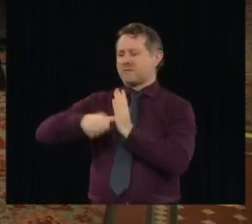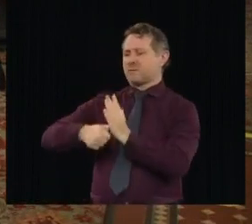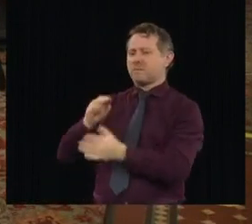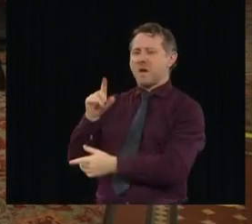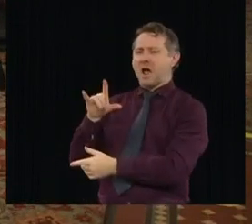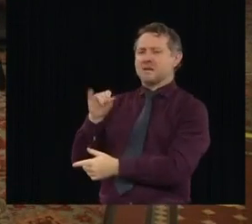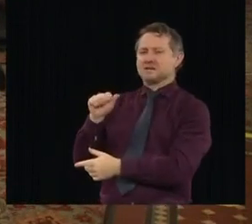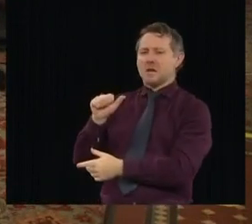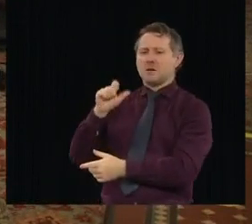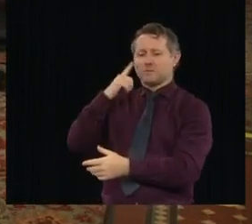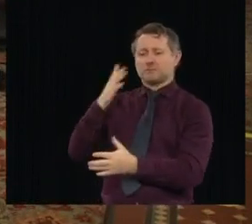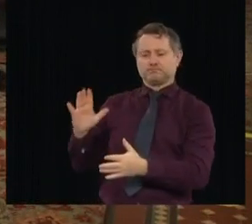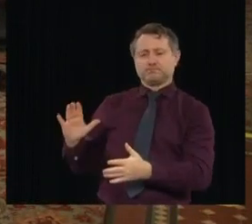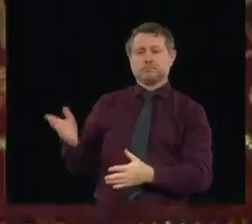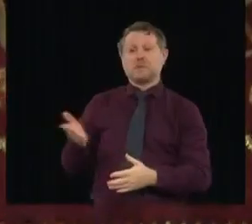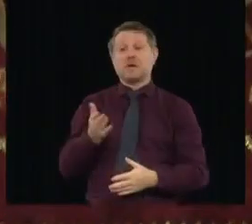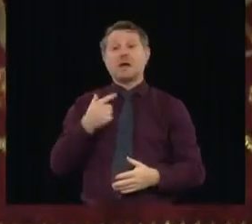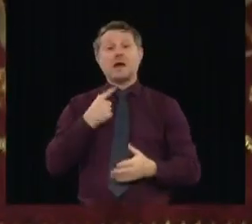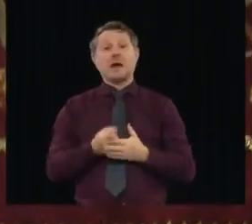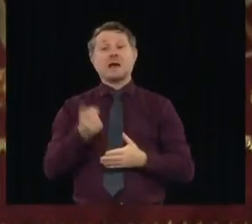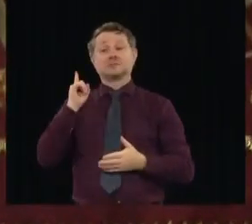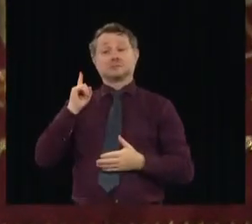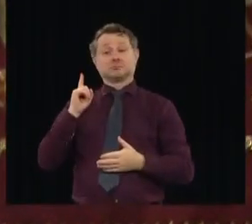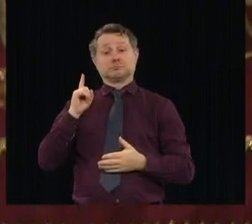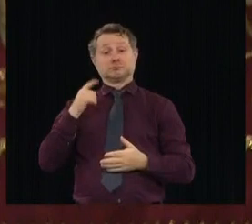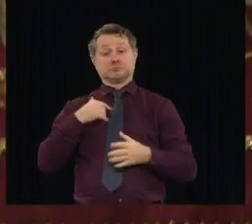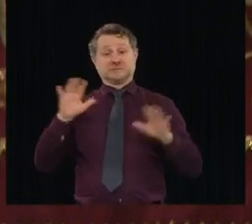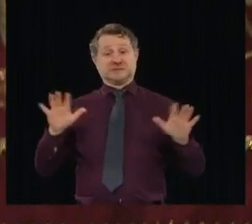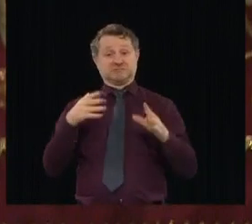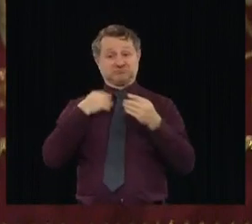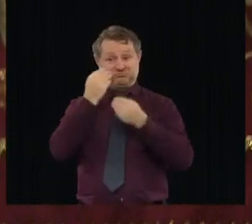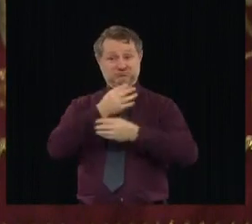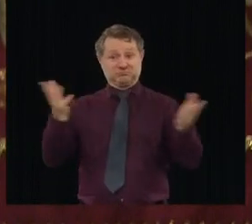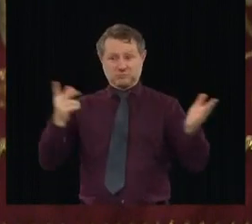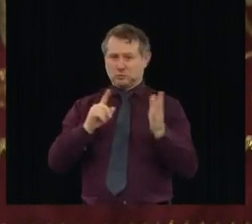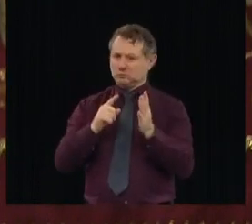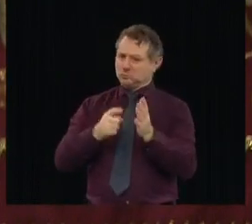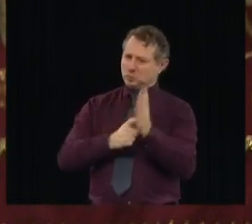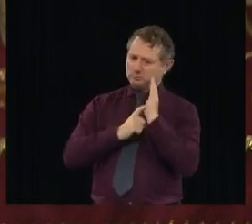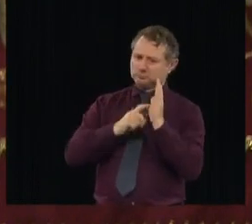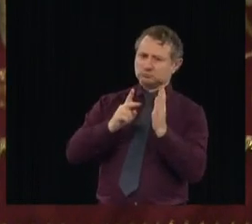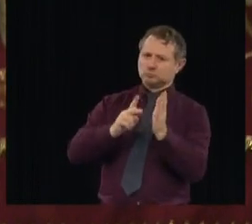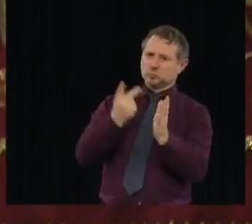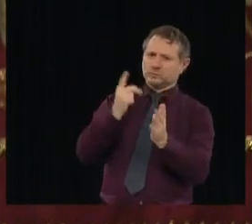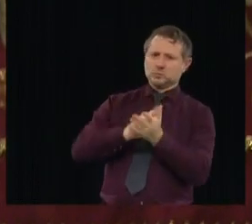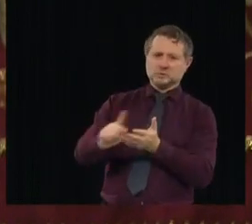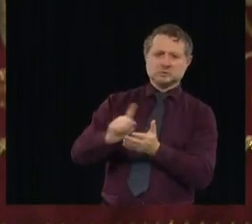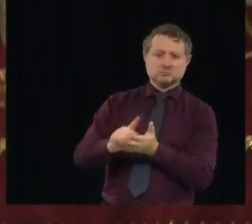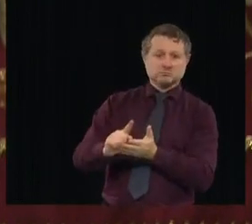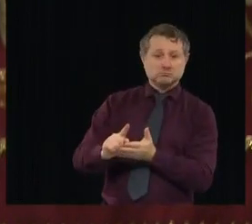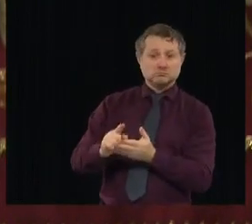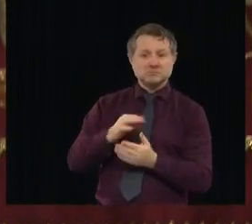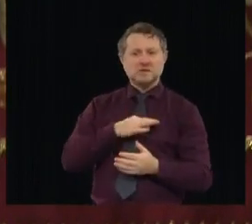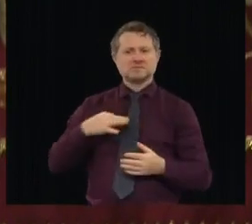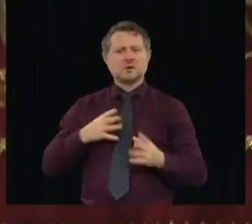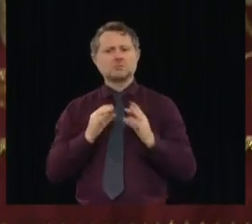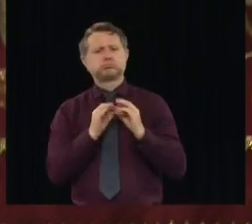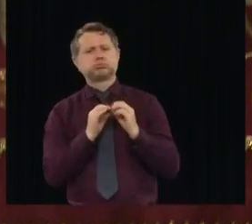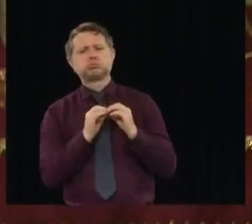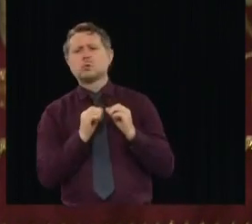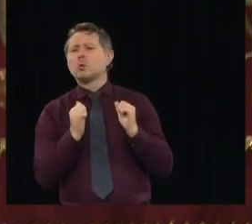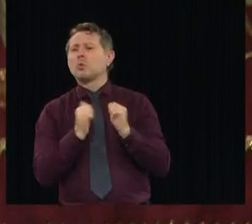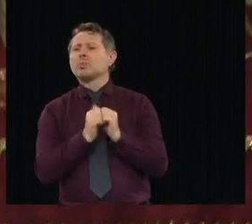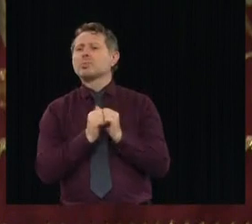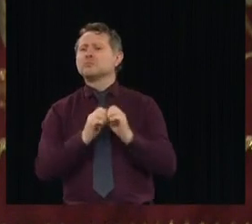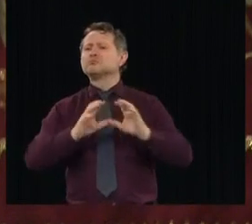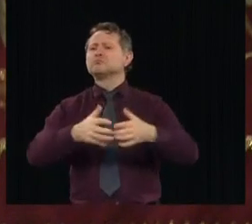announced last Sunday that we were going to require 2 tests a week for nursing home staff, we have worked with the commercial labs, BioReference, LabCorp,